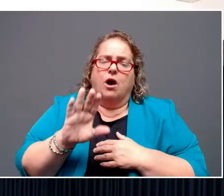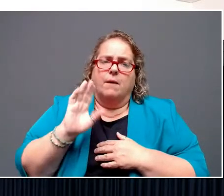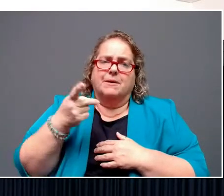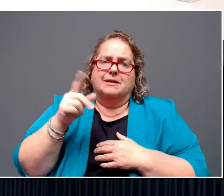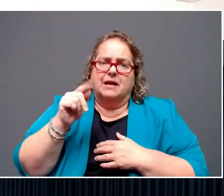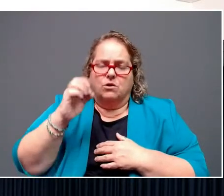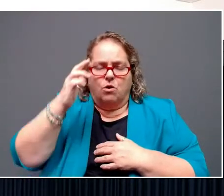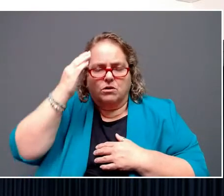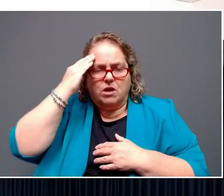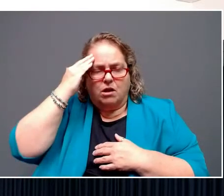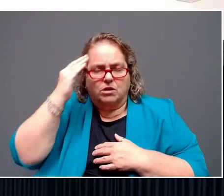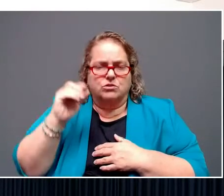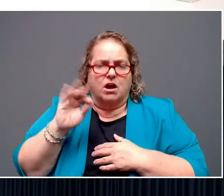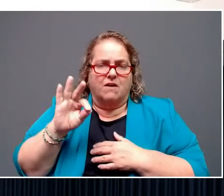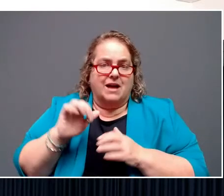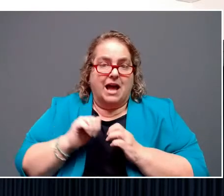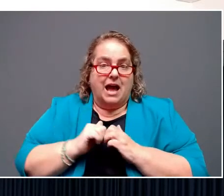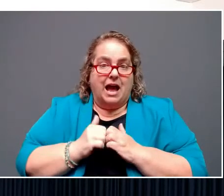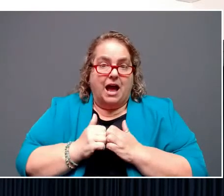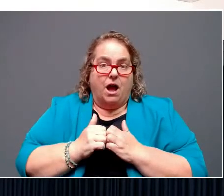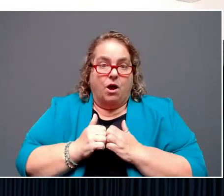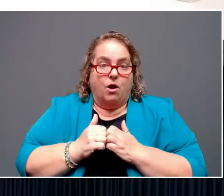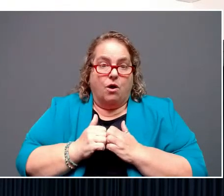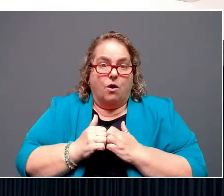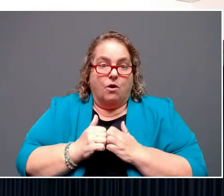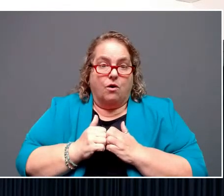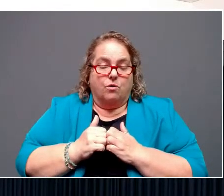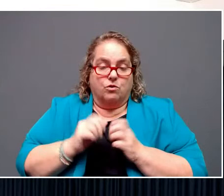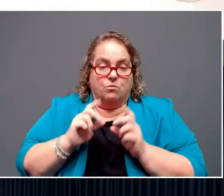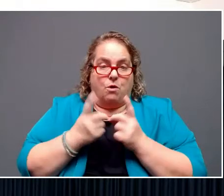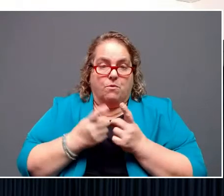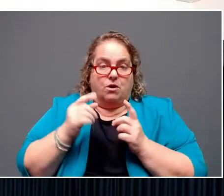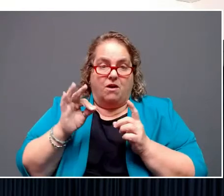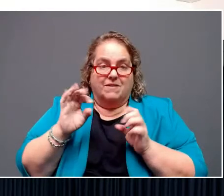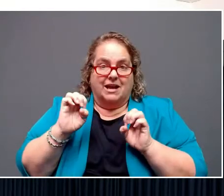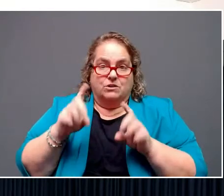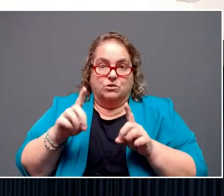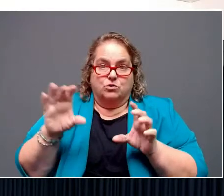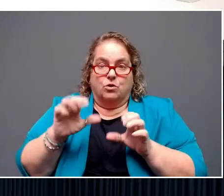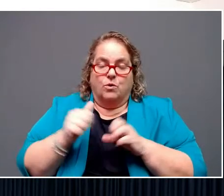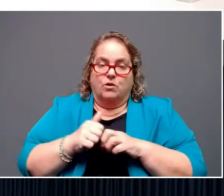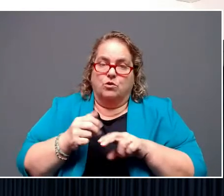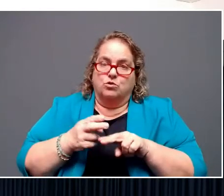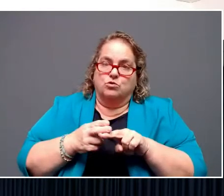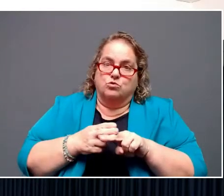of how the Department of Education is handling shortages of not only